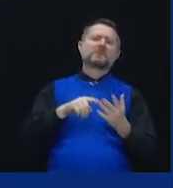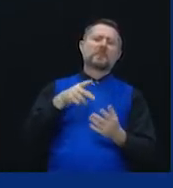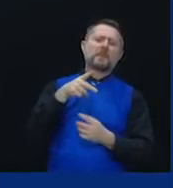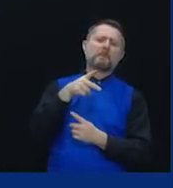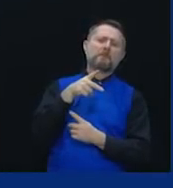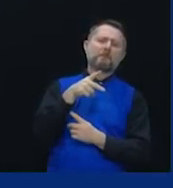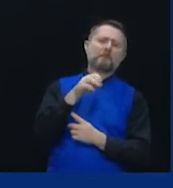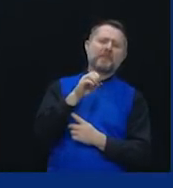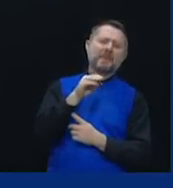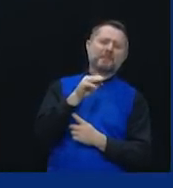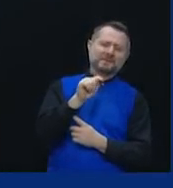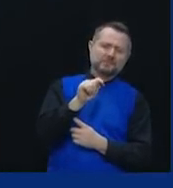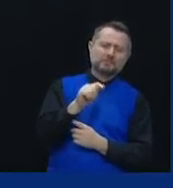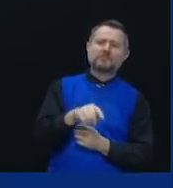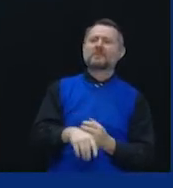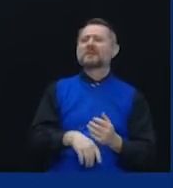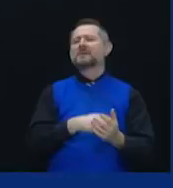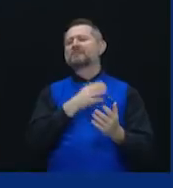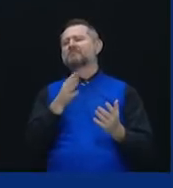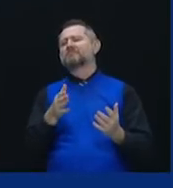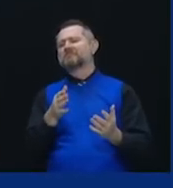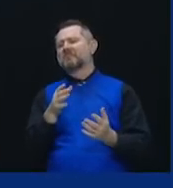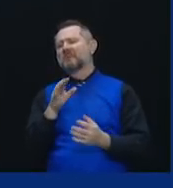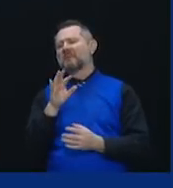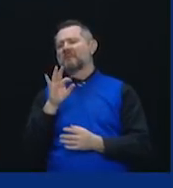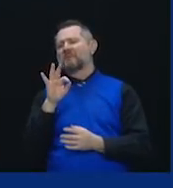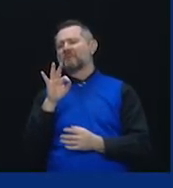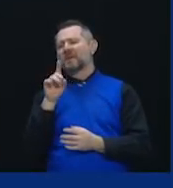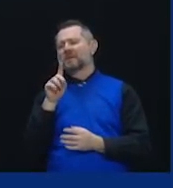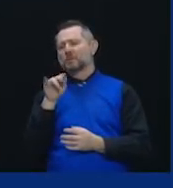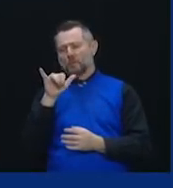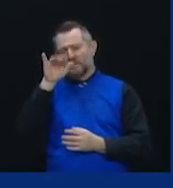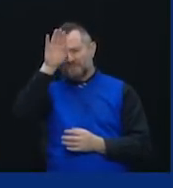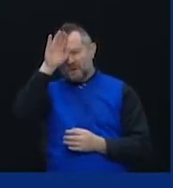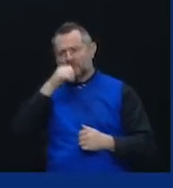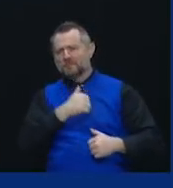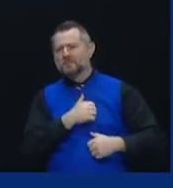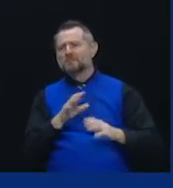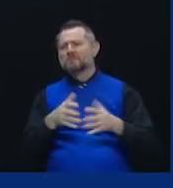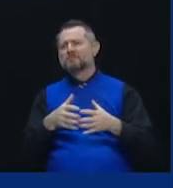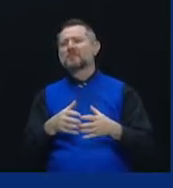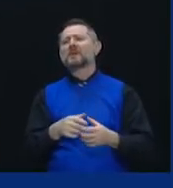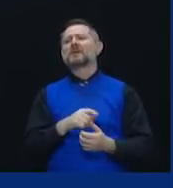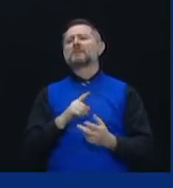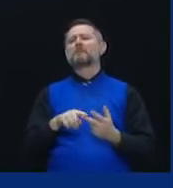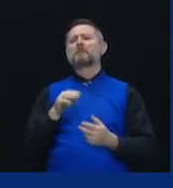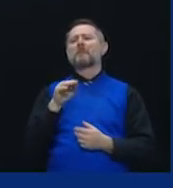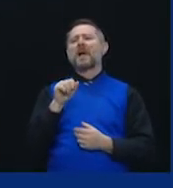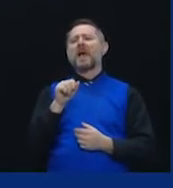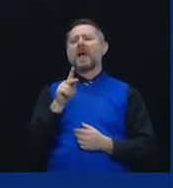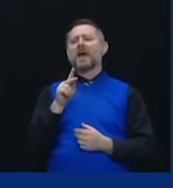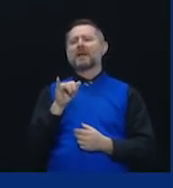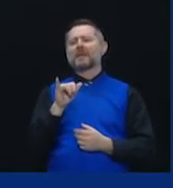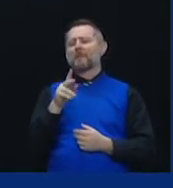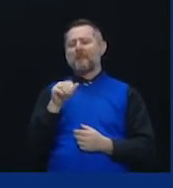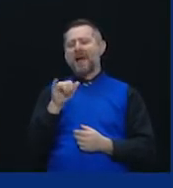special advisor for all things difficult, Michaela Kennedy Cuomo, who's with us also today.